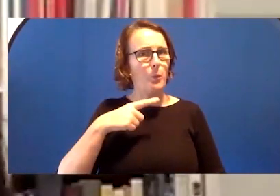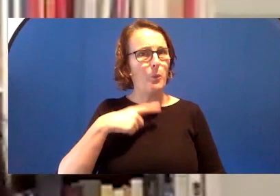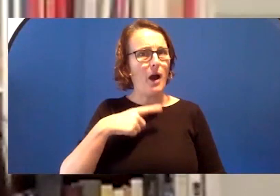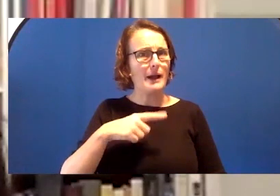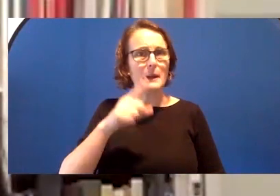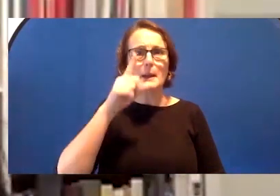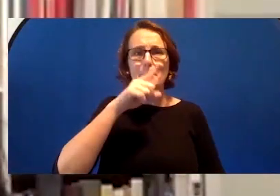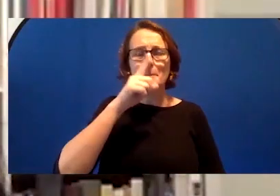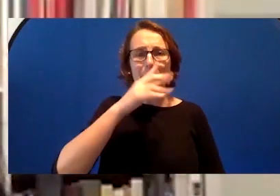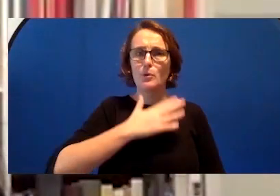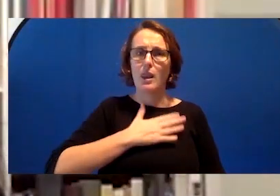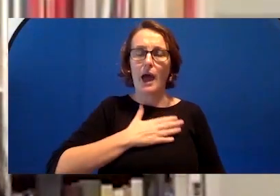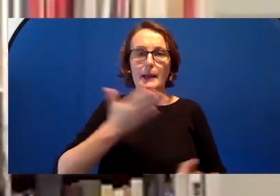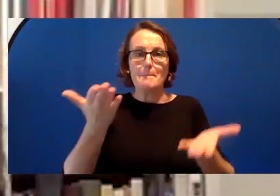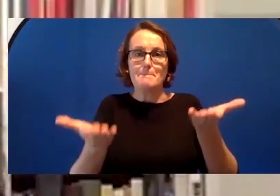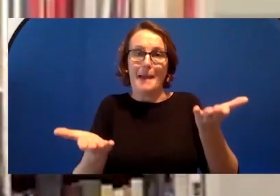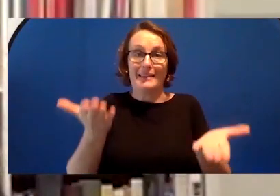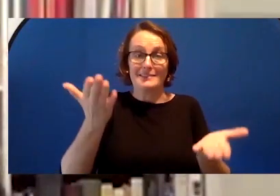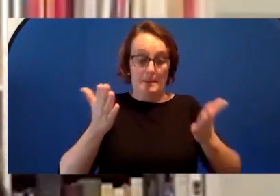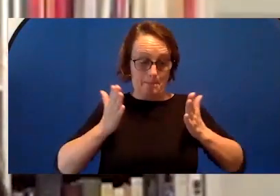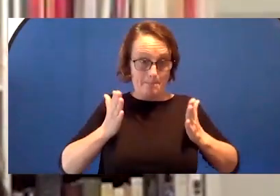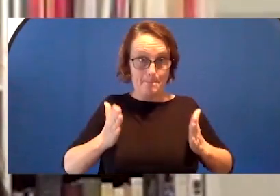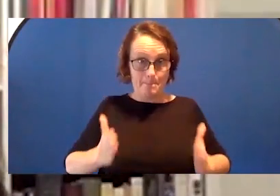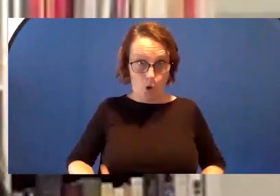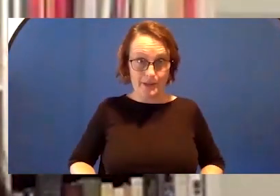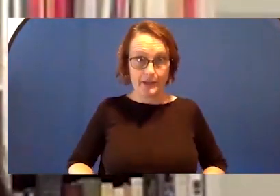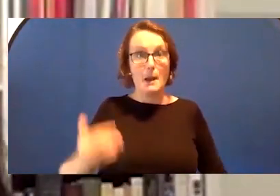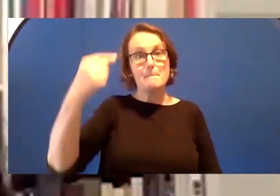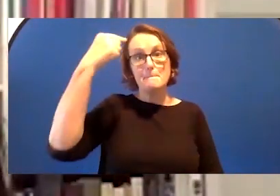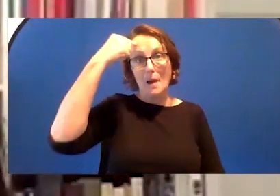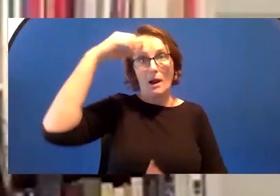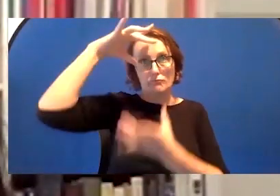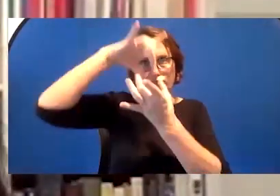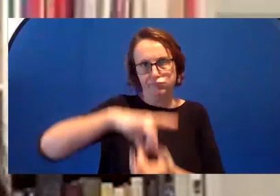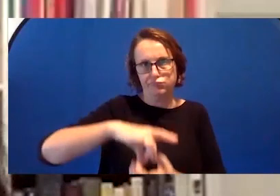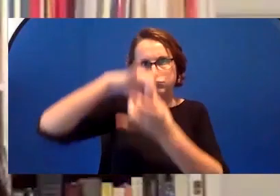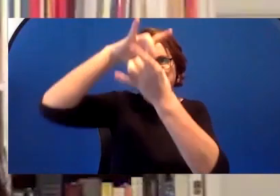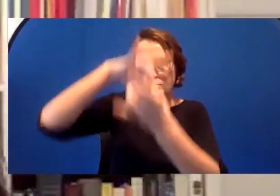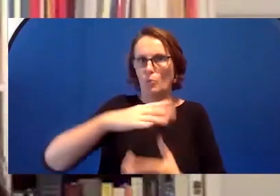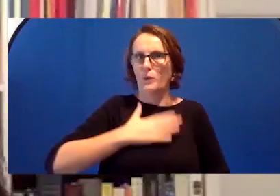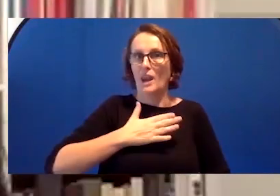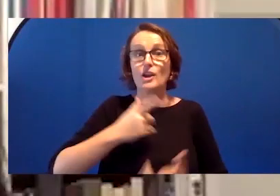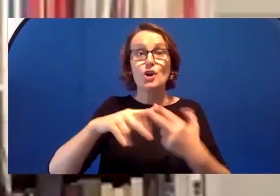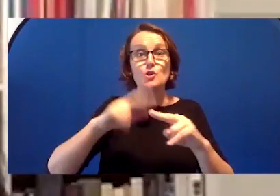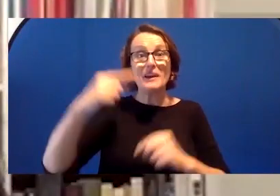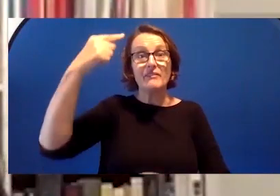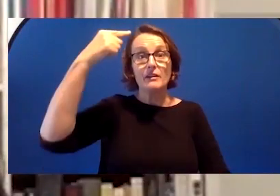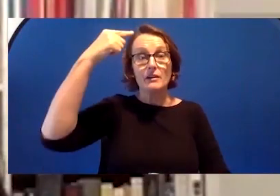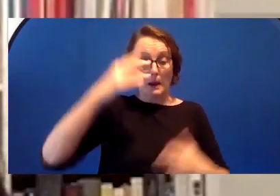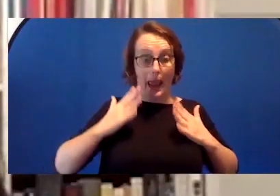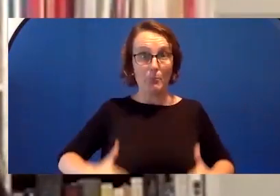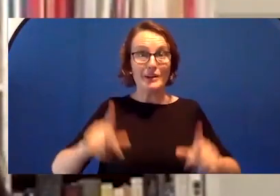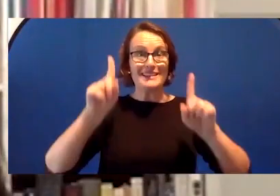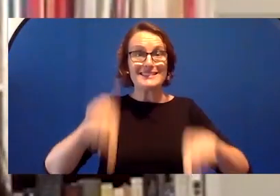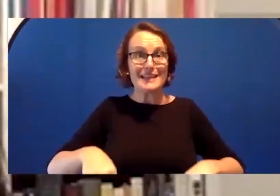or equilibrium between how we feel in our body and what's going on with our thoughts. So when we feel that fight and flight sensation in our body, we